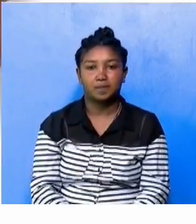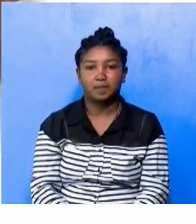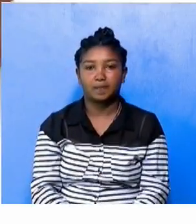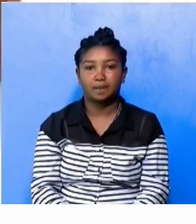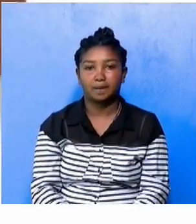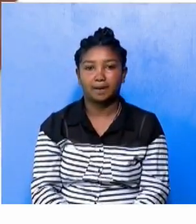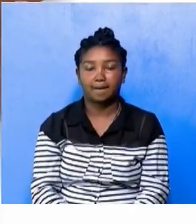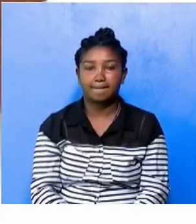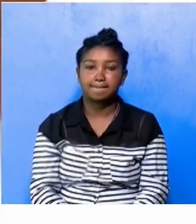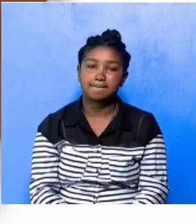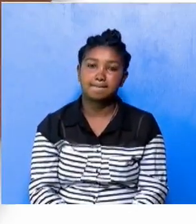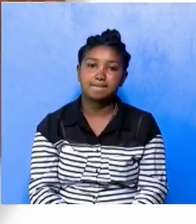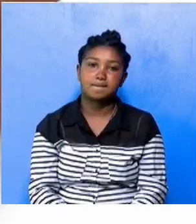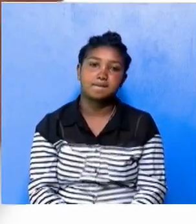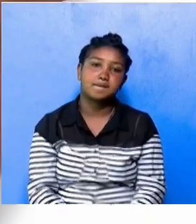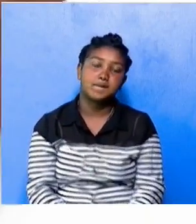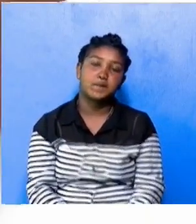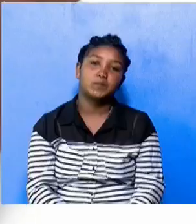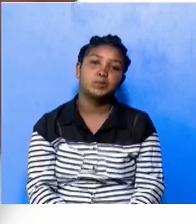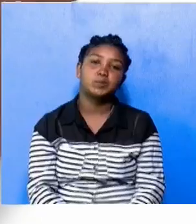Passive voice.